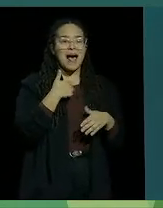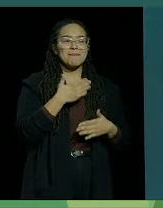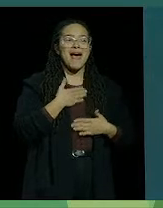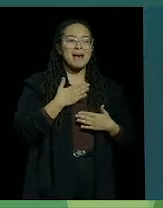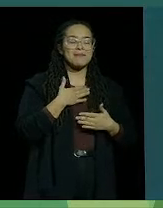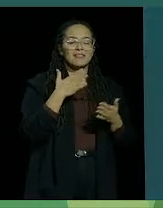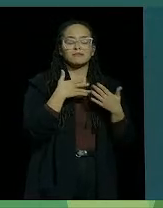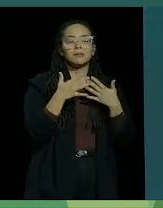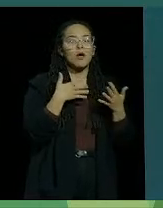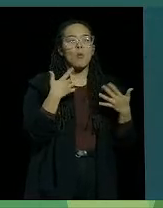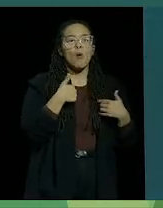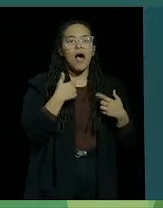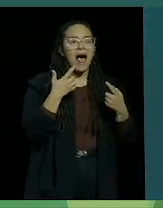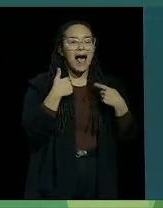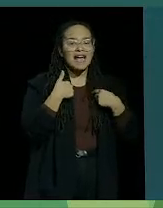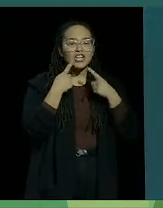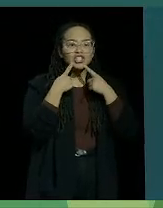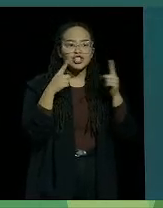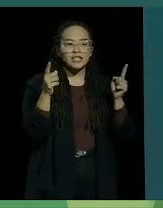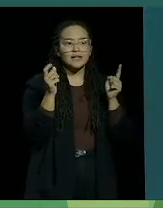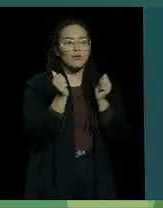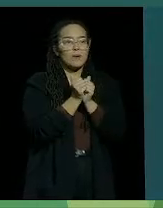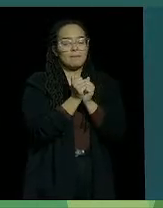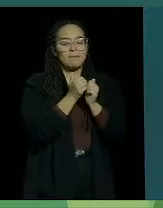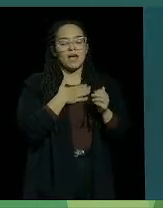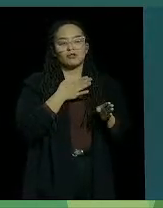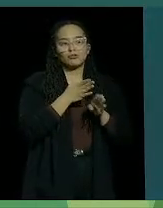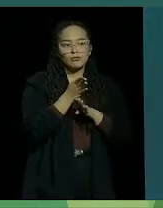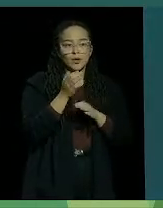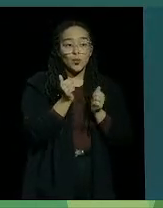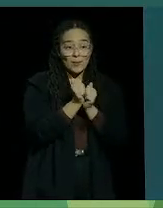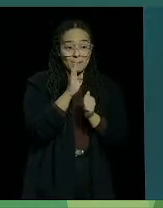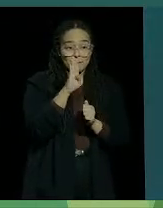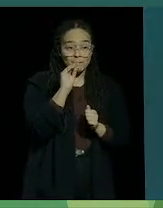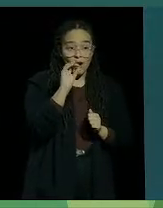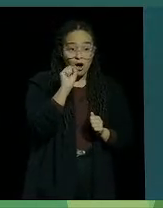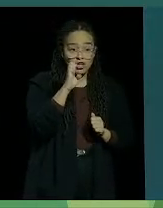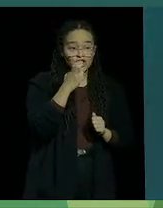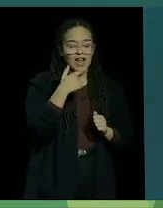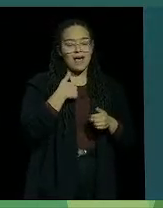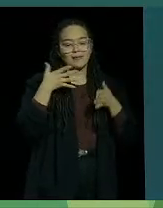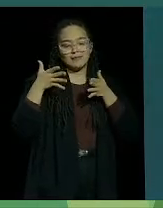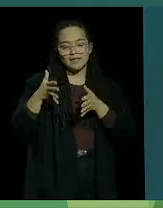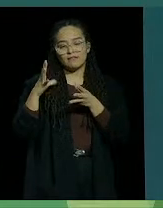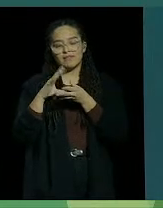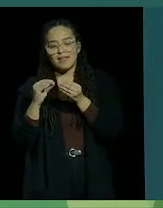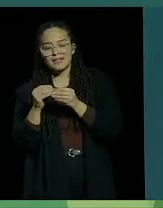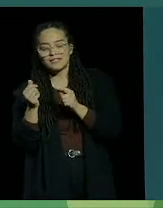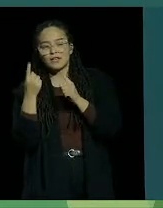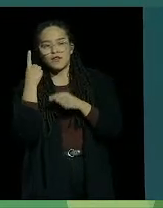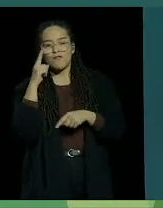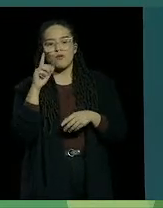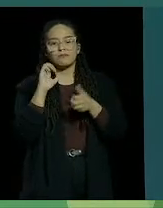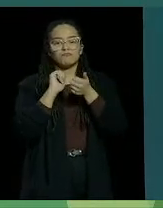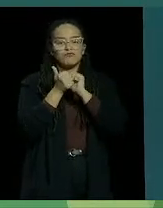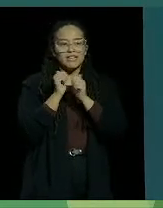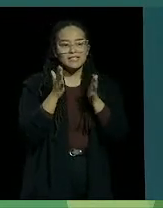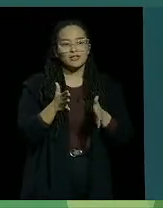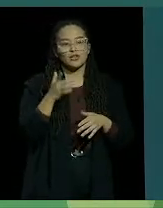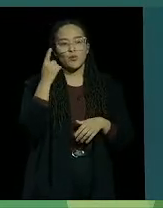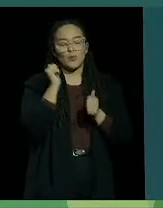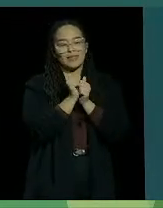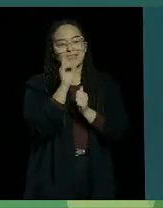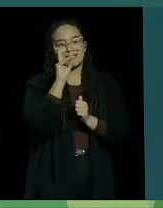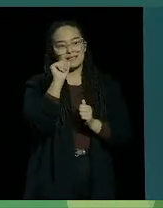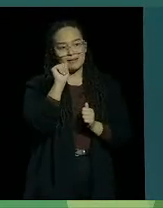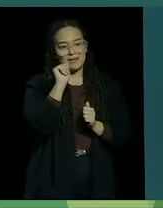in my racing career, together with Bosch, we'll be leaving behind a legacy for the next generations of racing drivers with disabilities. Not only